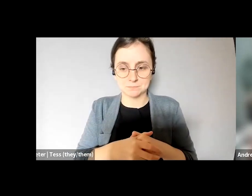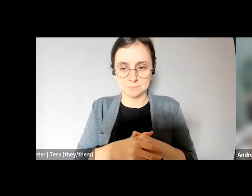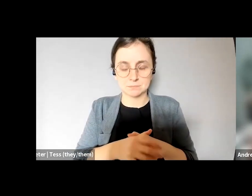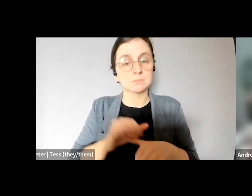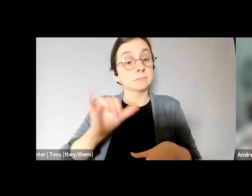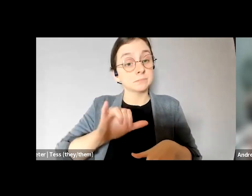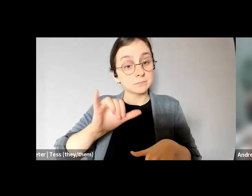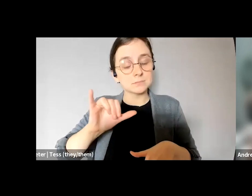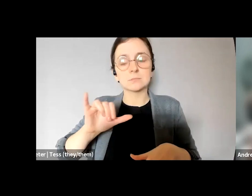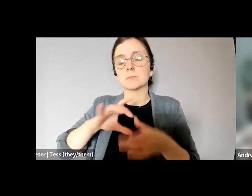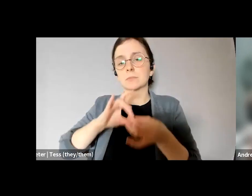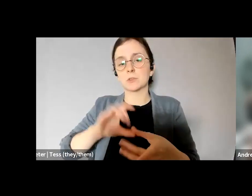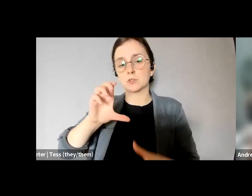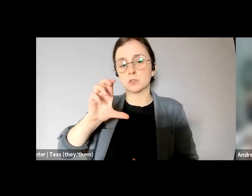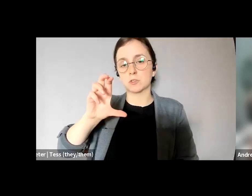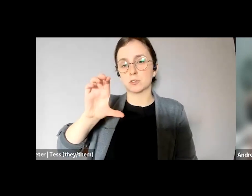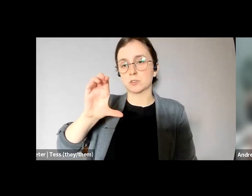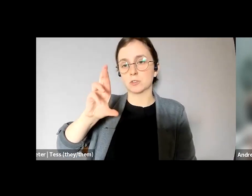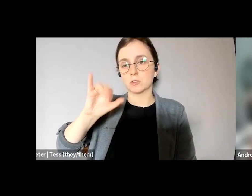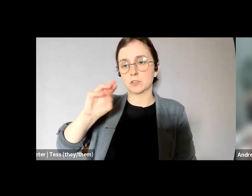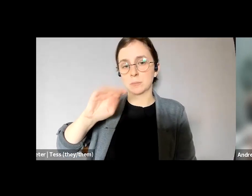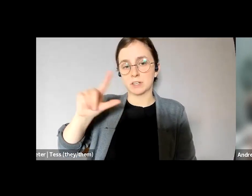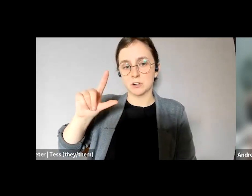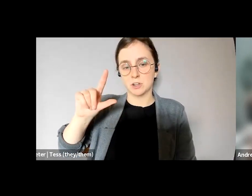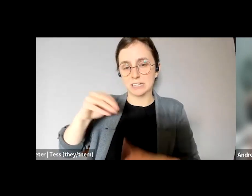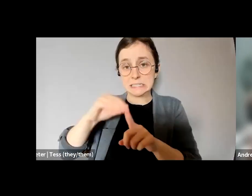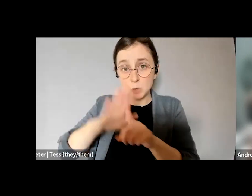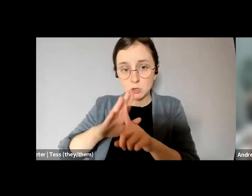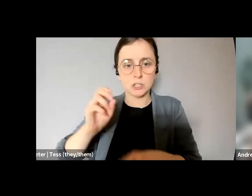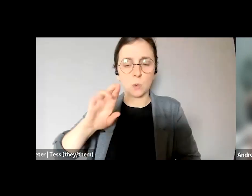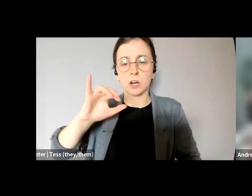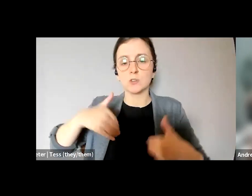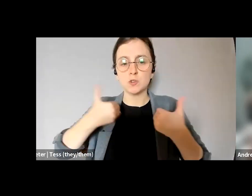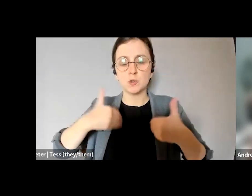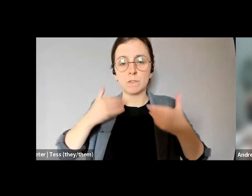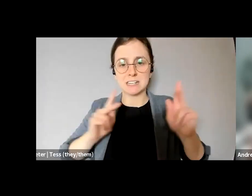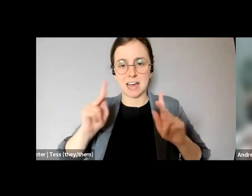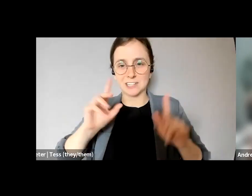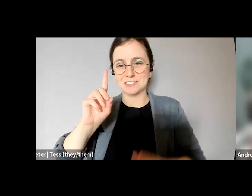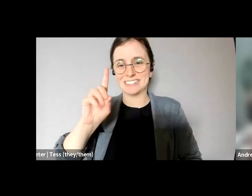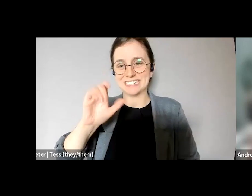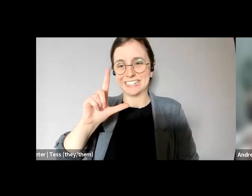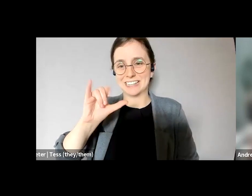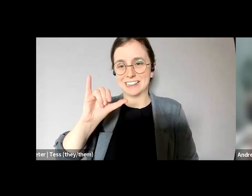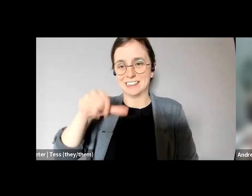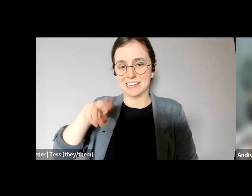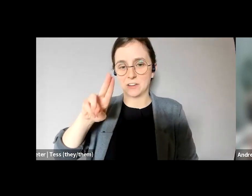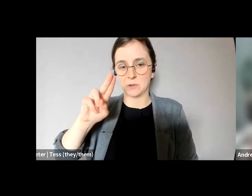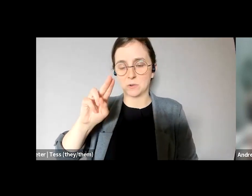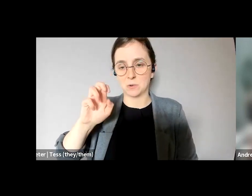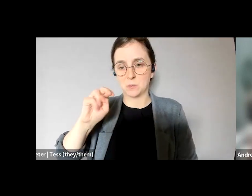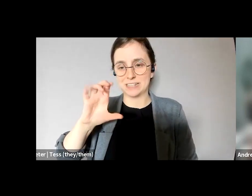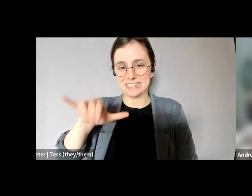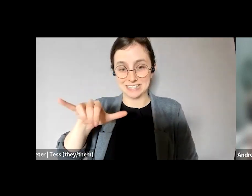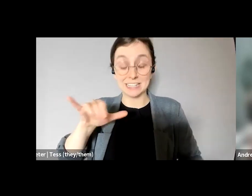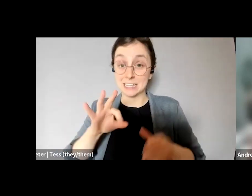criminal exposure or juvenile delinquency, right? So if an individual calls 988, right, and indicates that they are